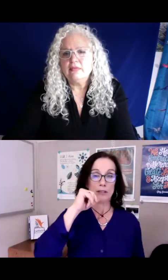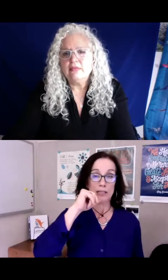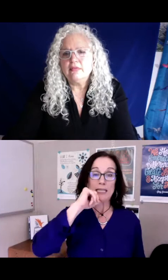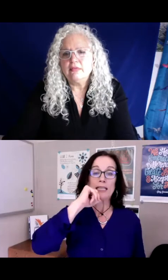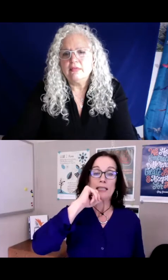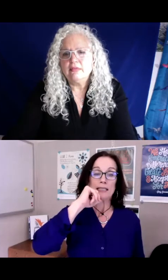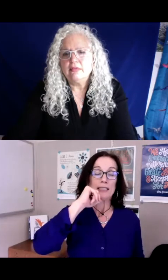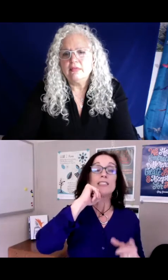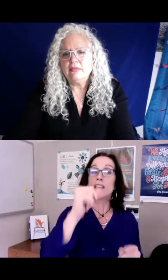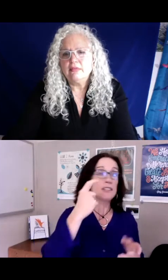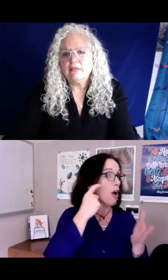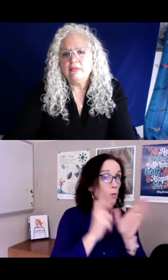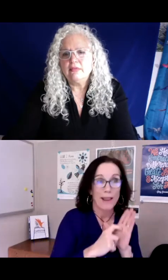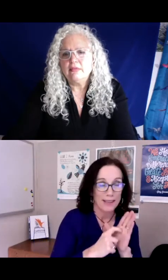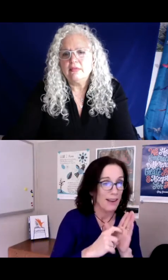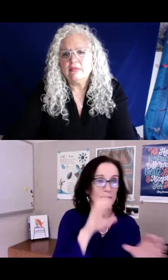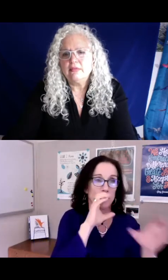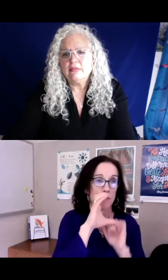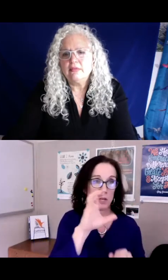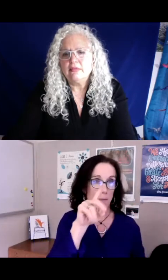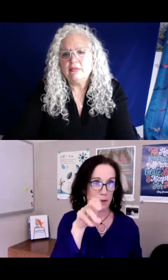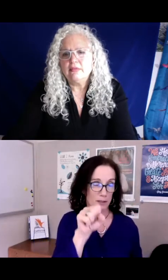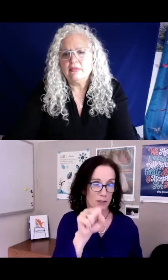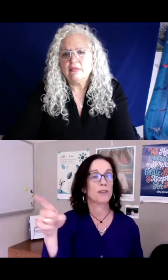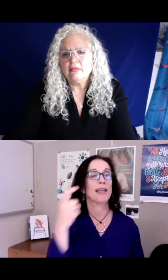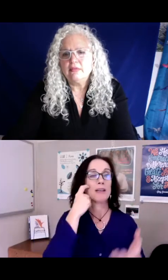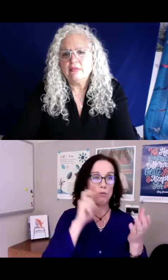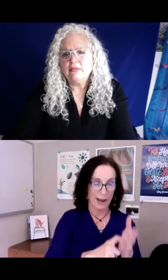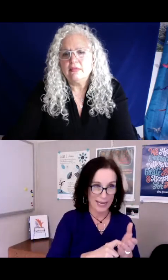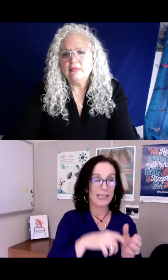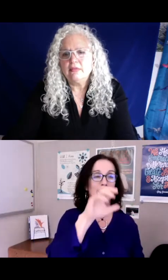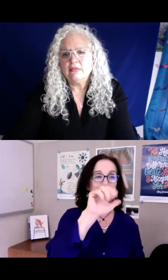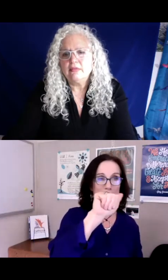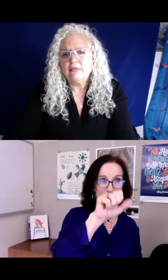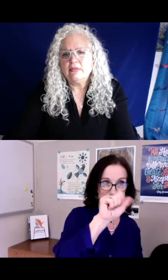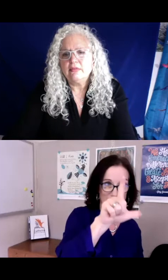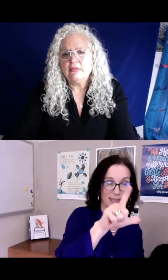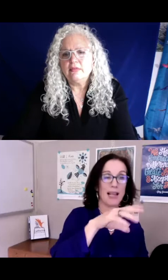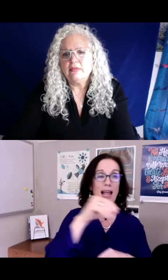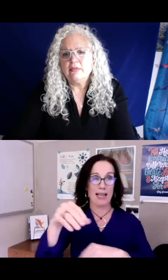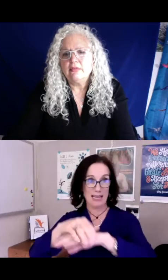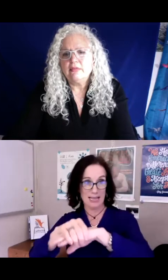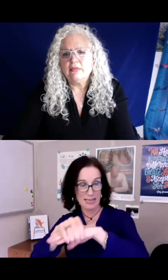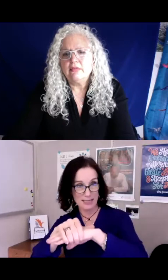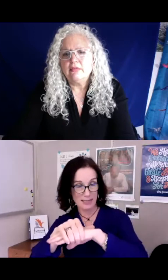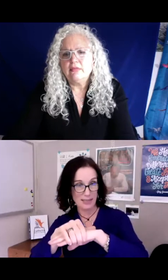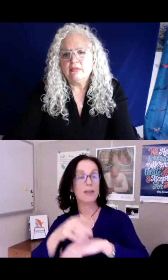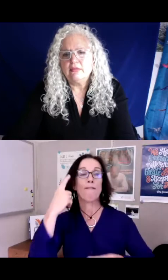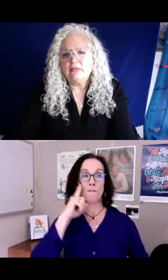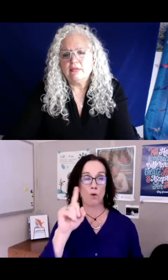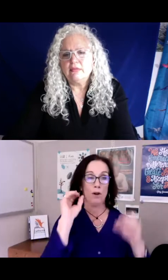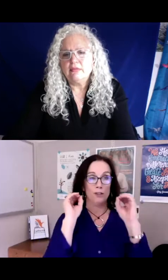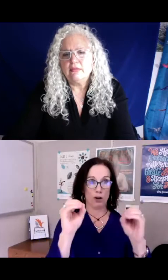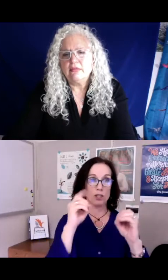California currently does not recognize communication modes. They recognize ASL